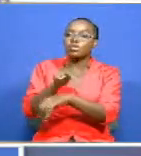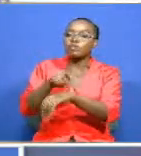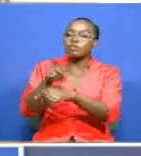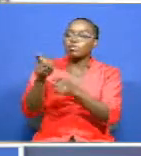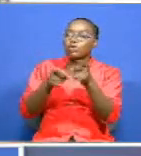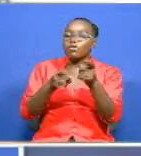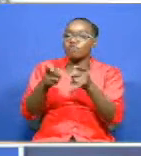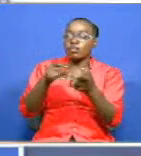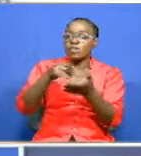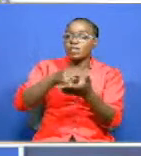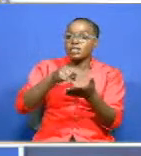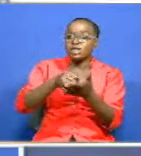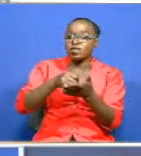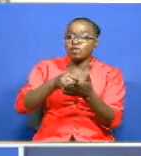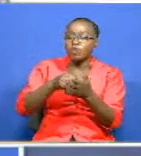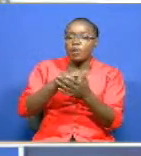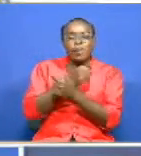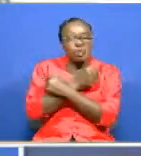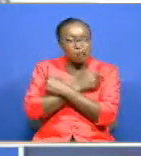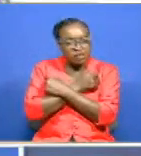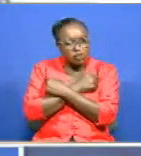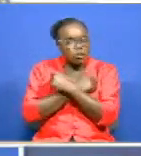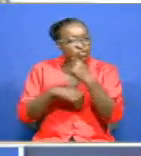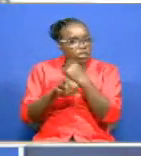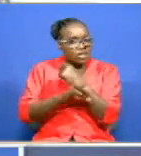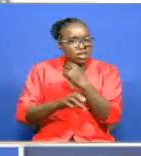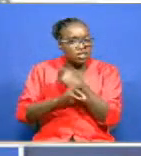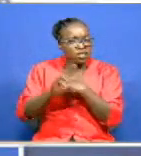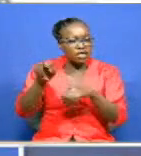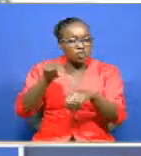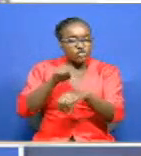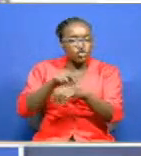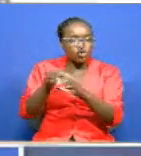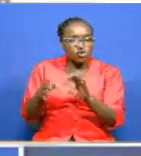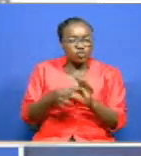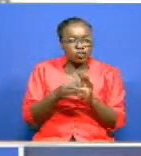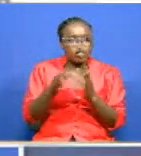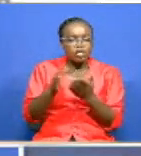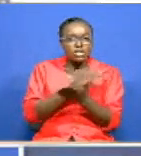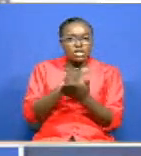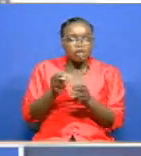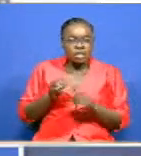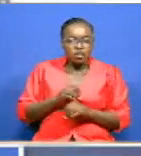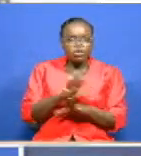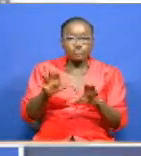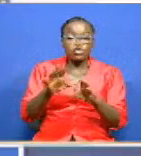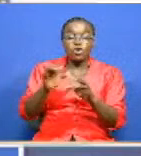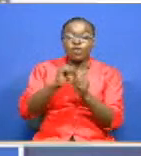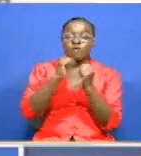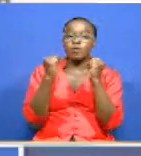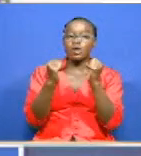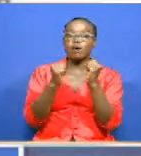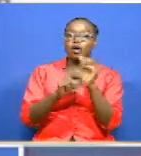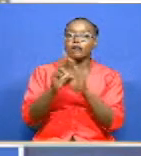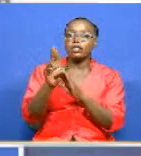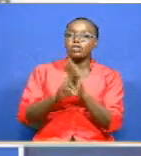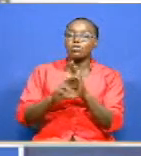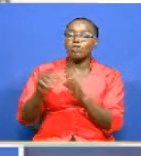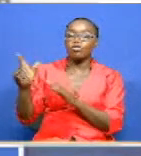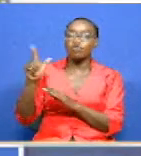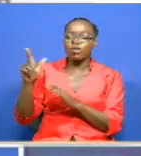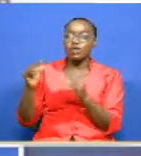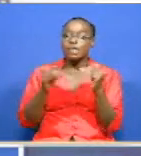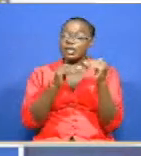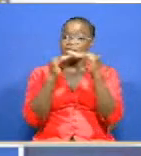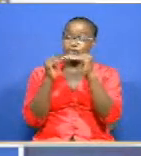governance include patriotism, national unity, sharing and devolution of power, the rule of law, democracy,